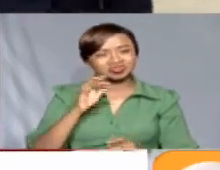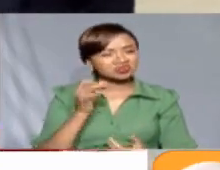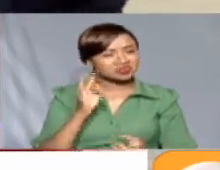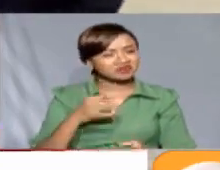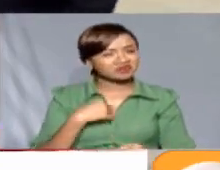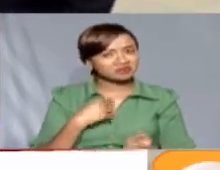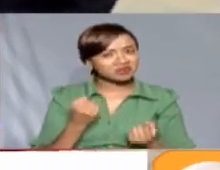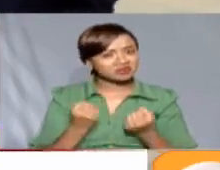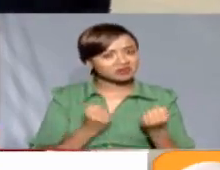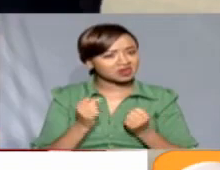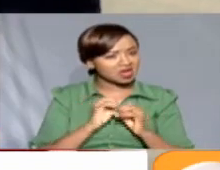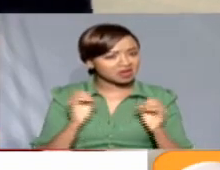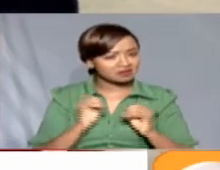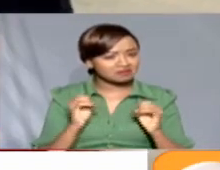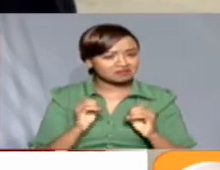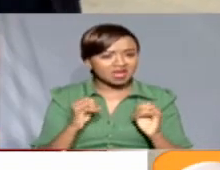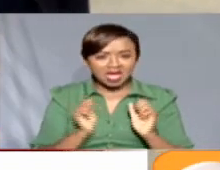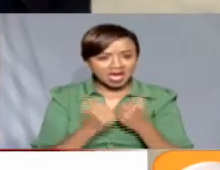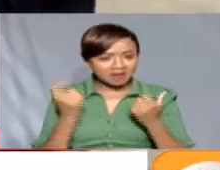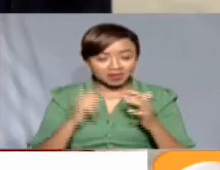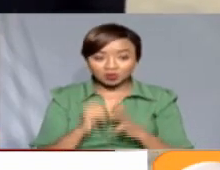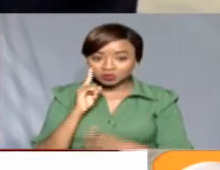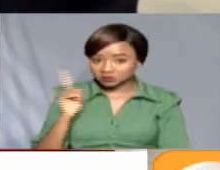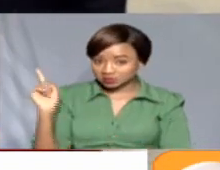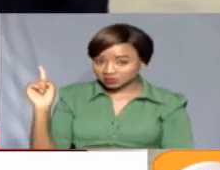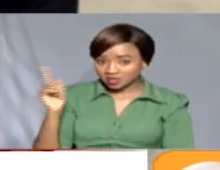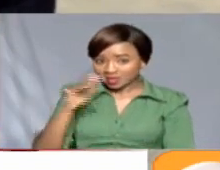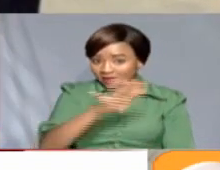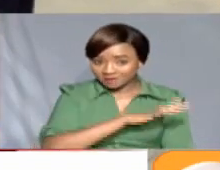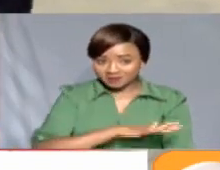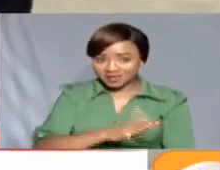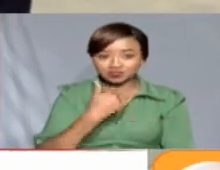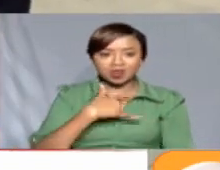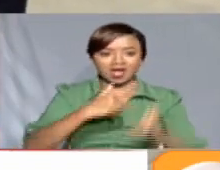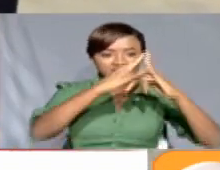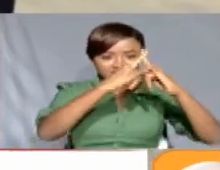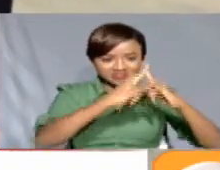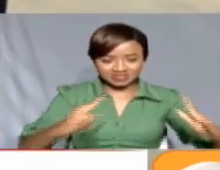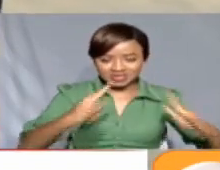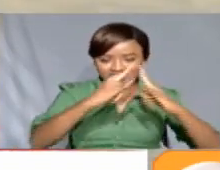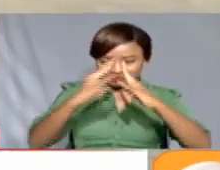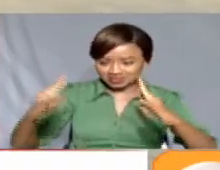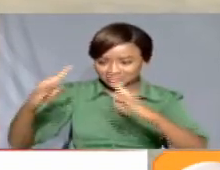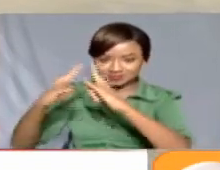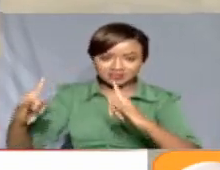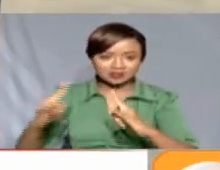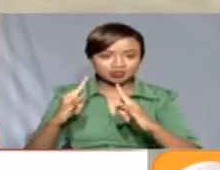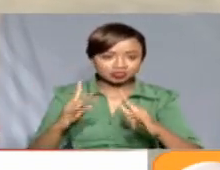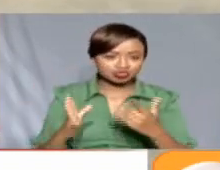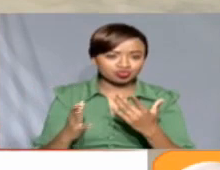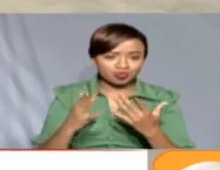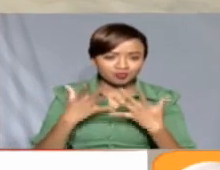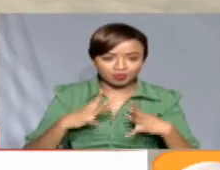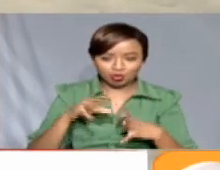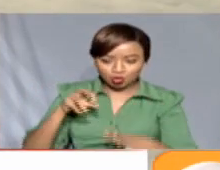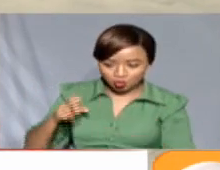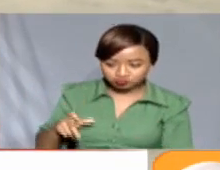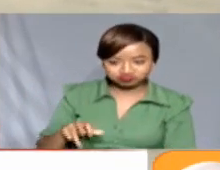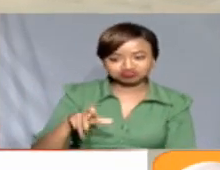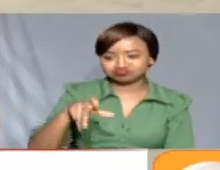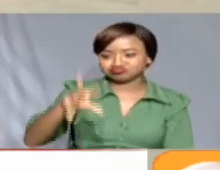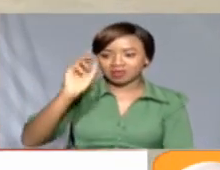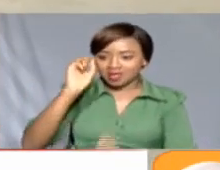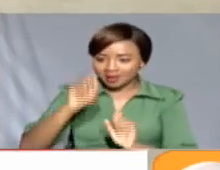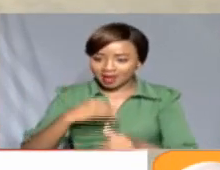what happens? This entire parking lot will have tents that will deal and facilitate with walk-ins. So they will come in, and